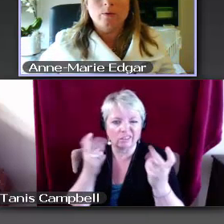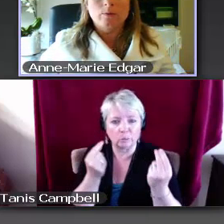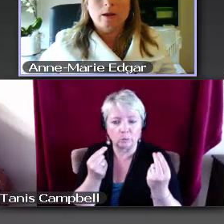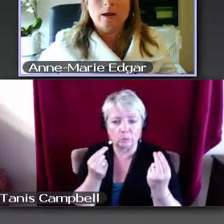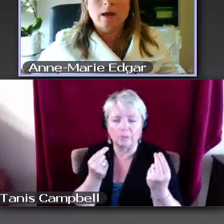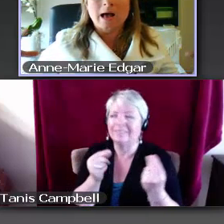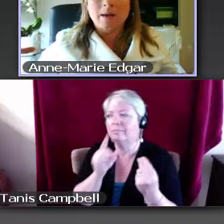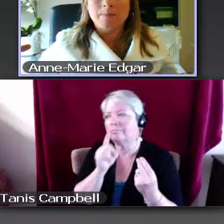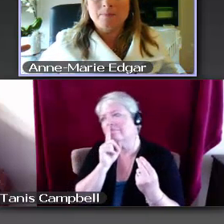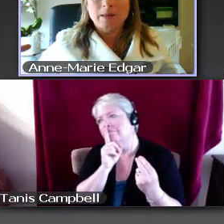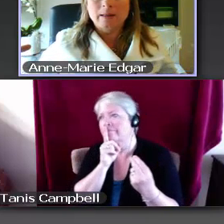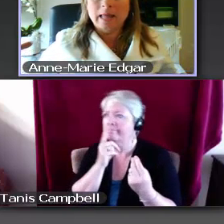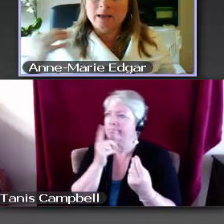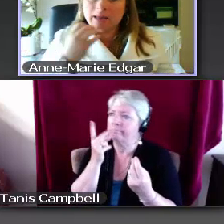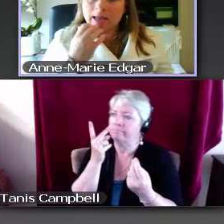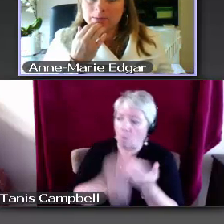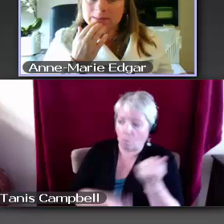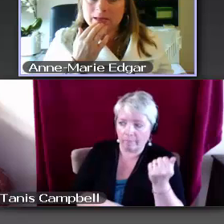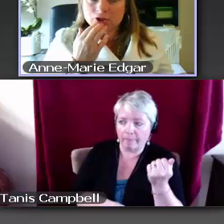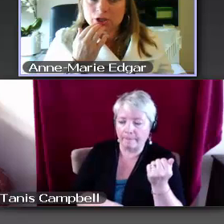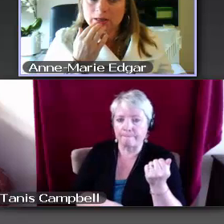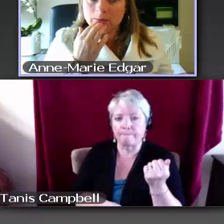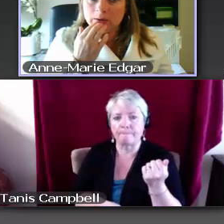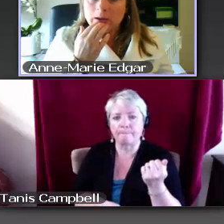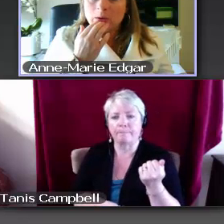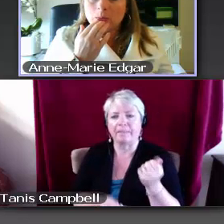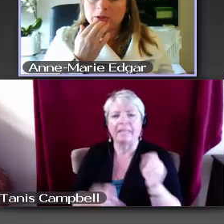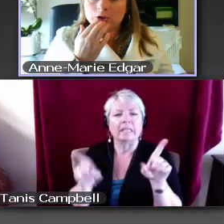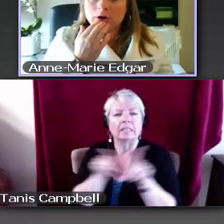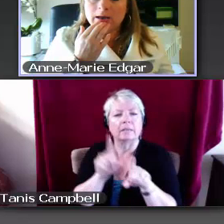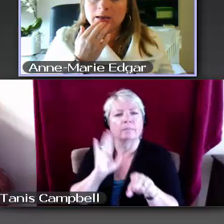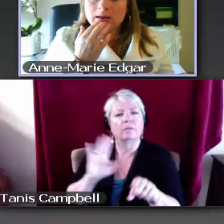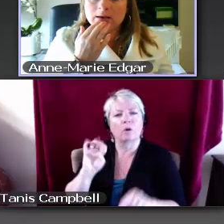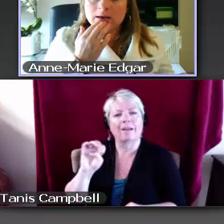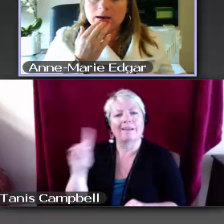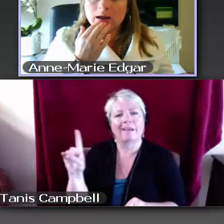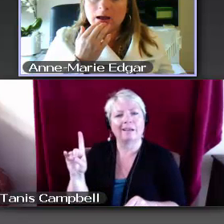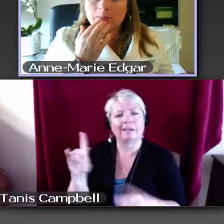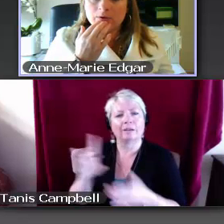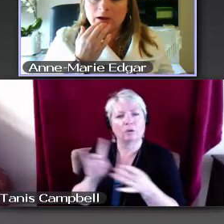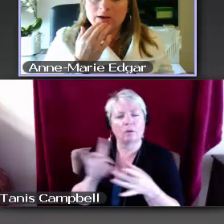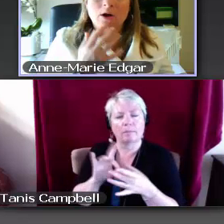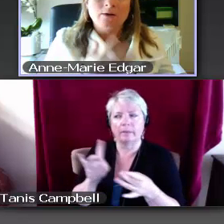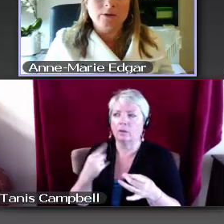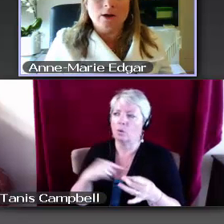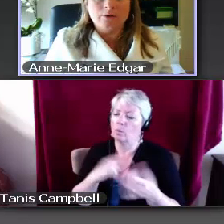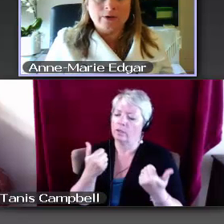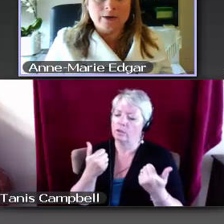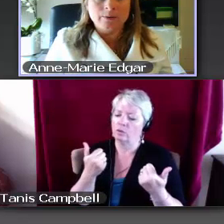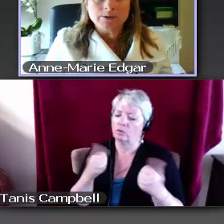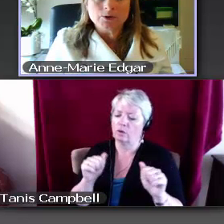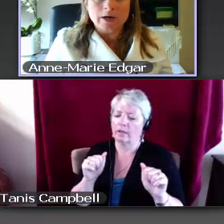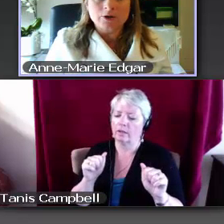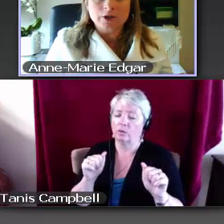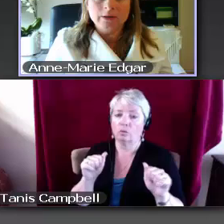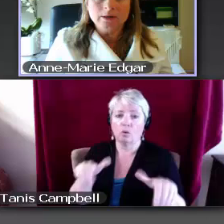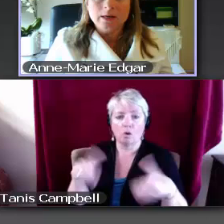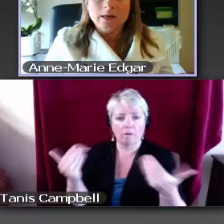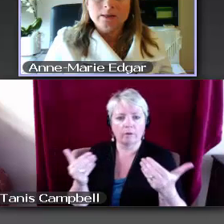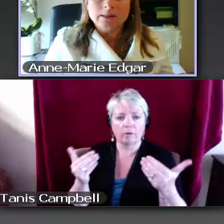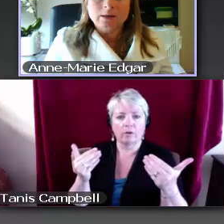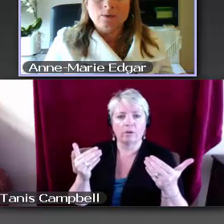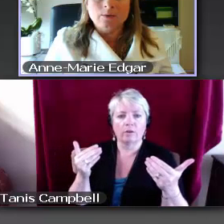both. Like Ed was mentioning, we try and provide an awful lot of video